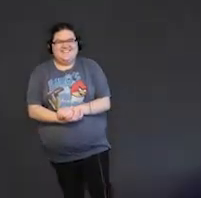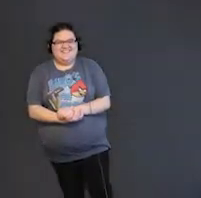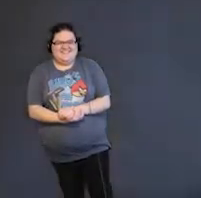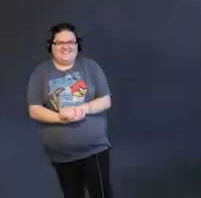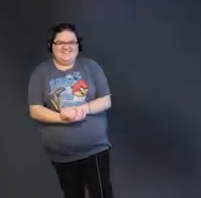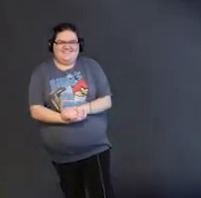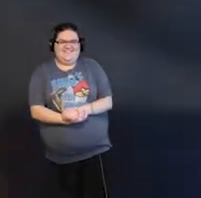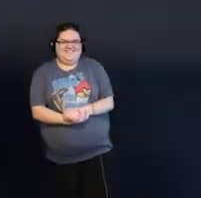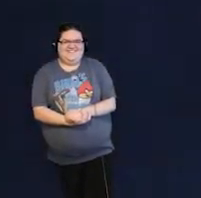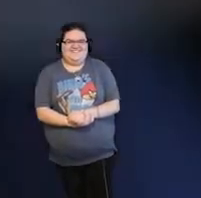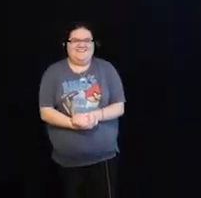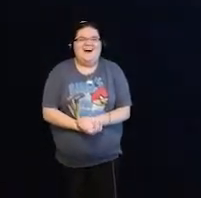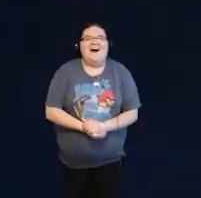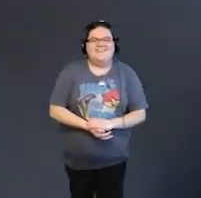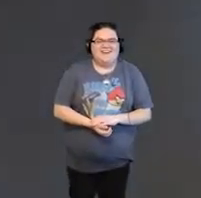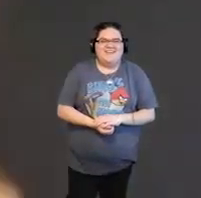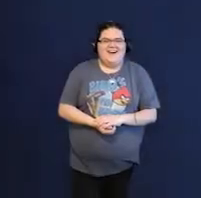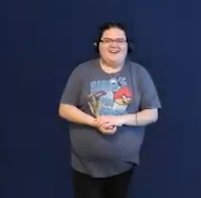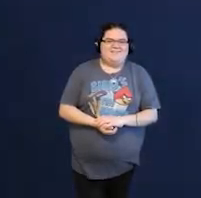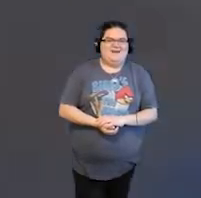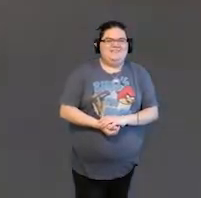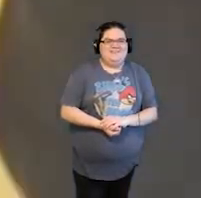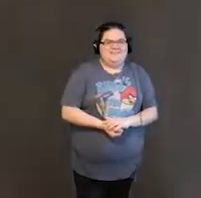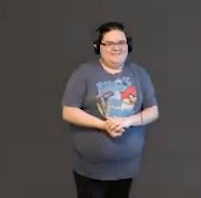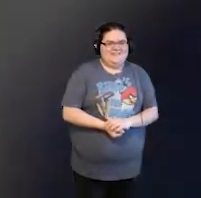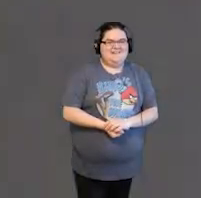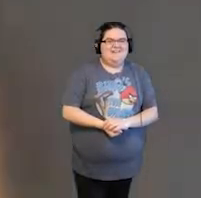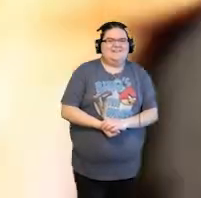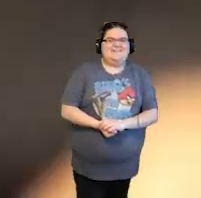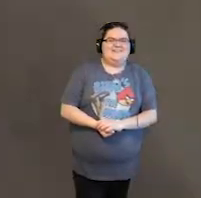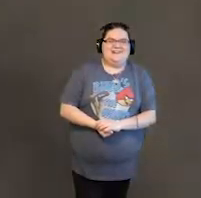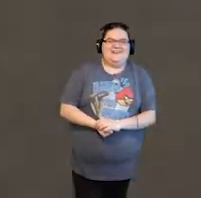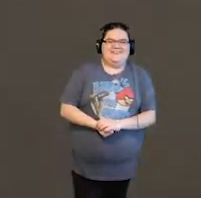Nah, because I got PTSD from Tor. Oh, you do? Yeah, I bet you do.